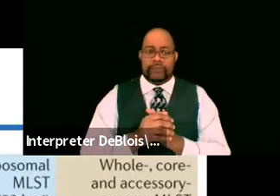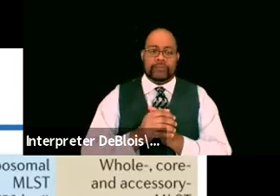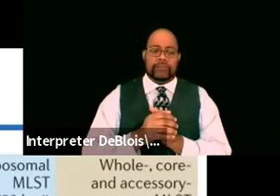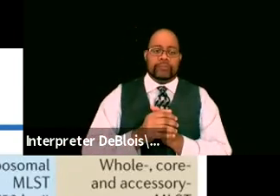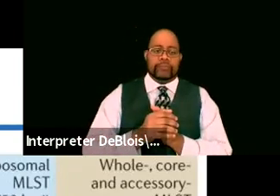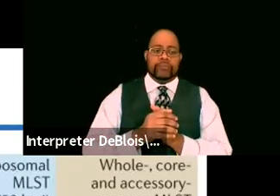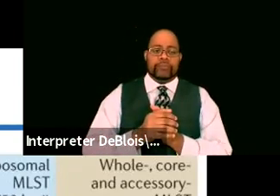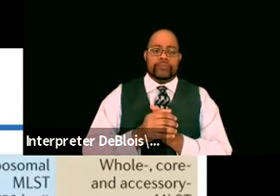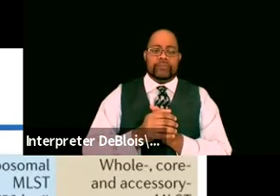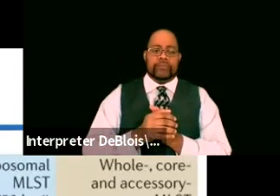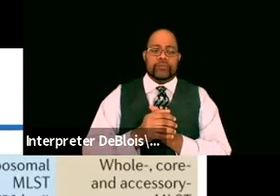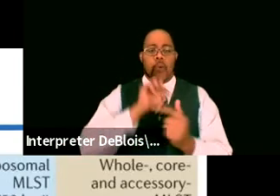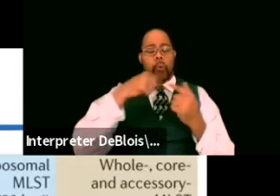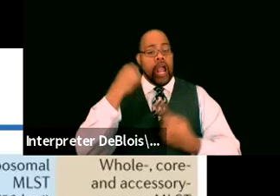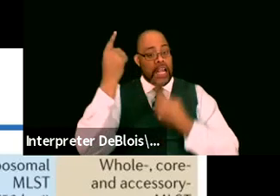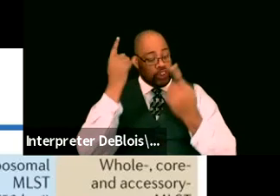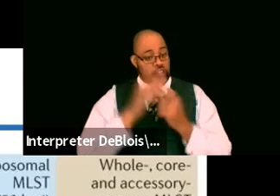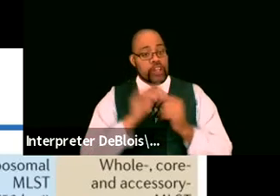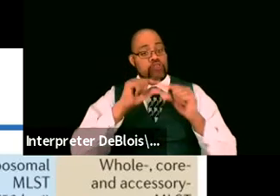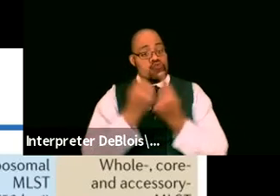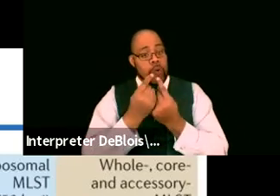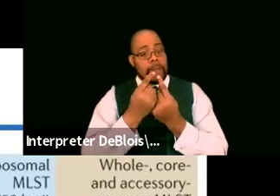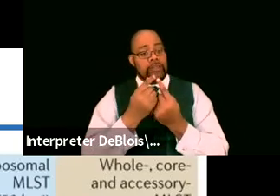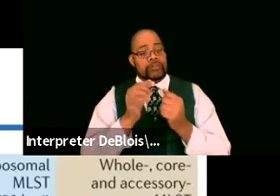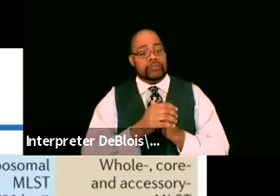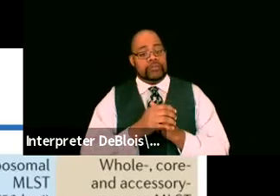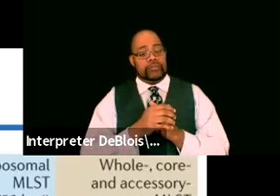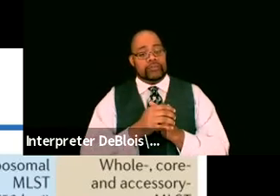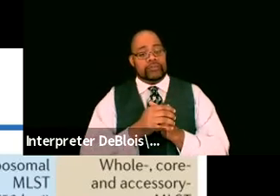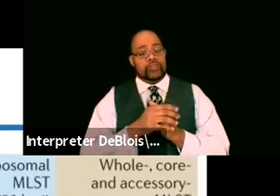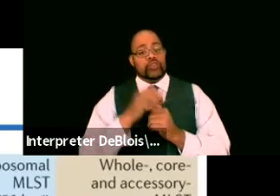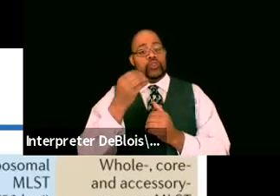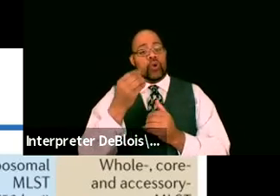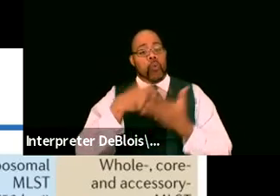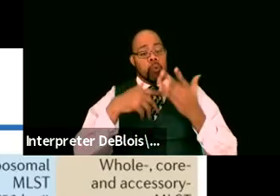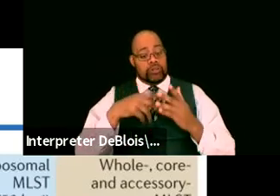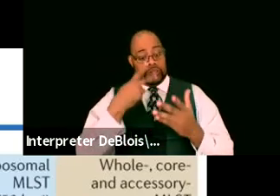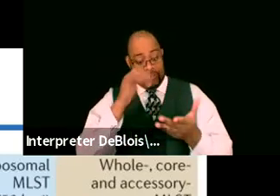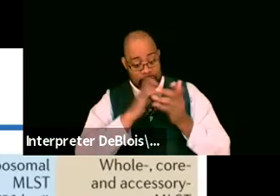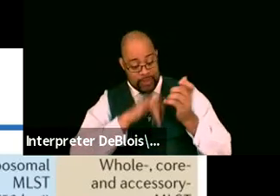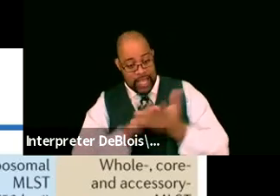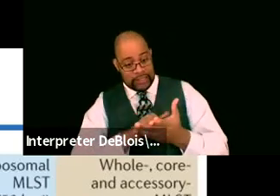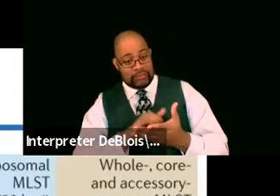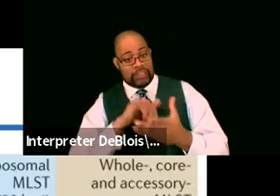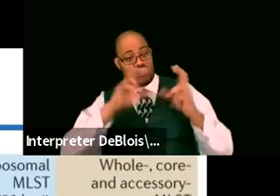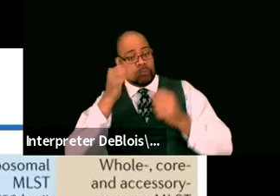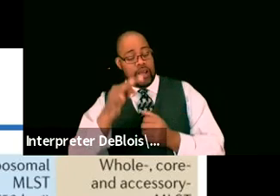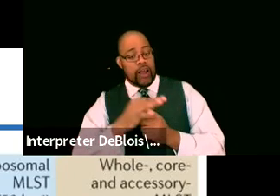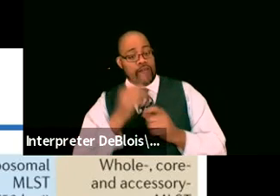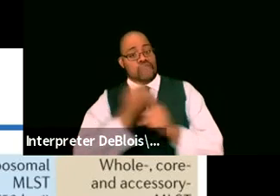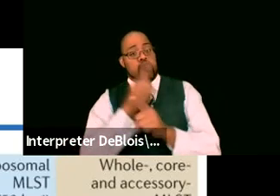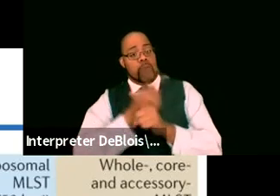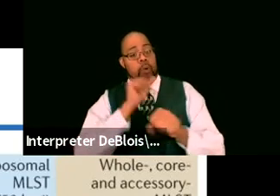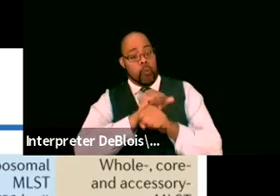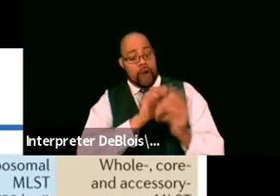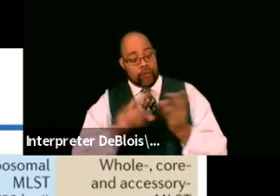and important when we consider the groupings in the phylogeny. So what we took away from this is that it's in terms of an appropriate workflow